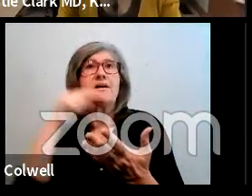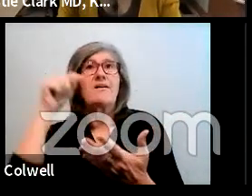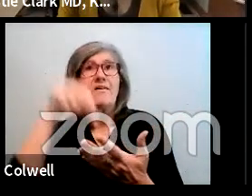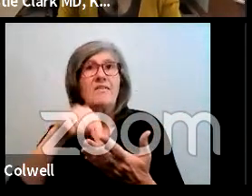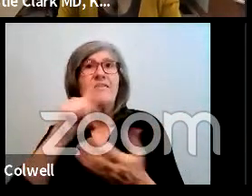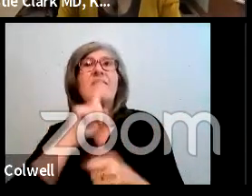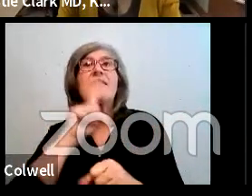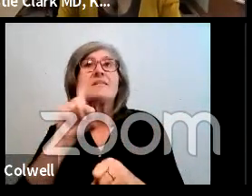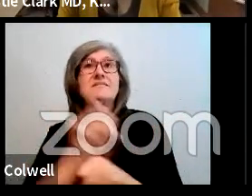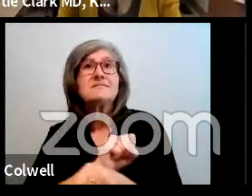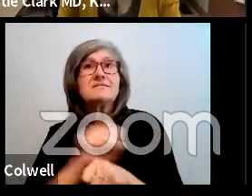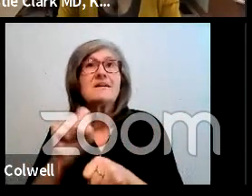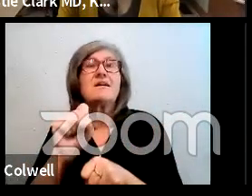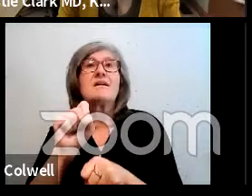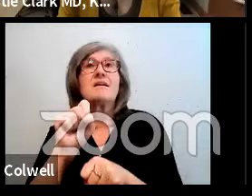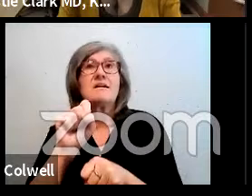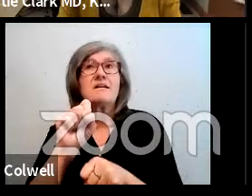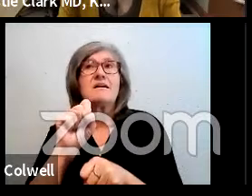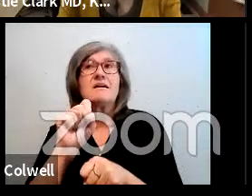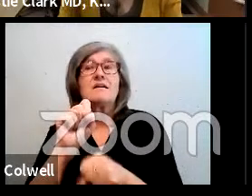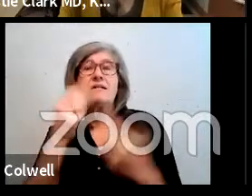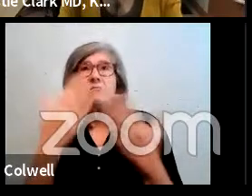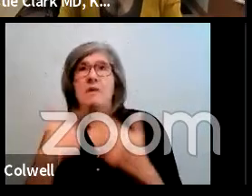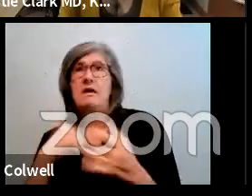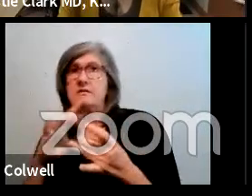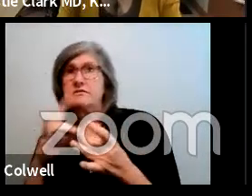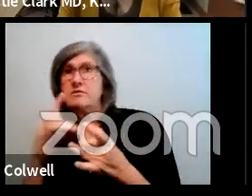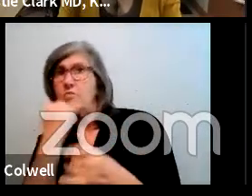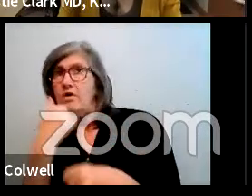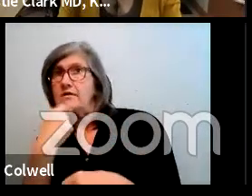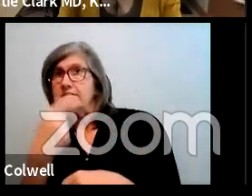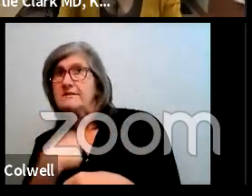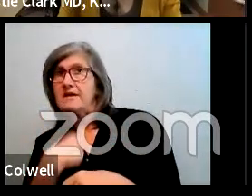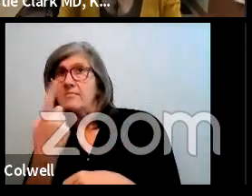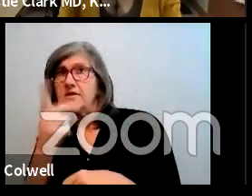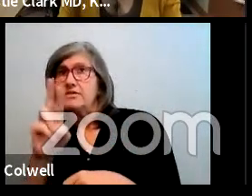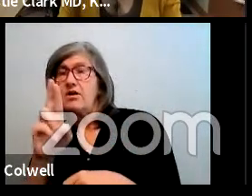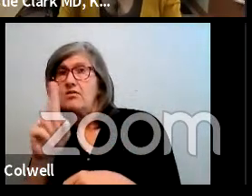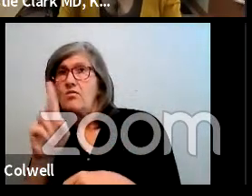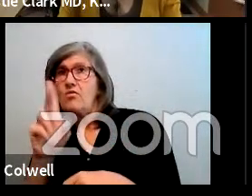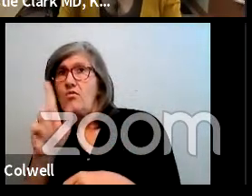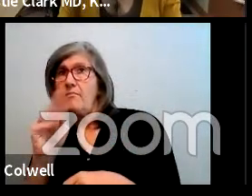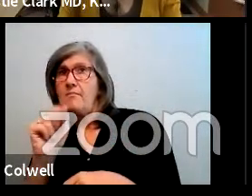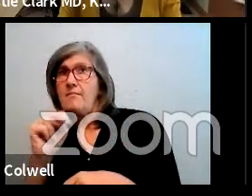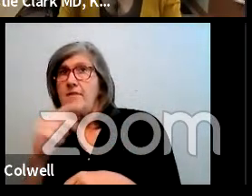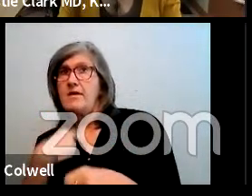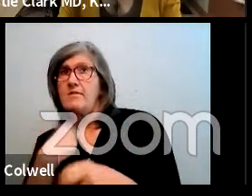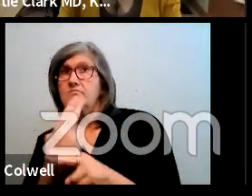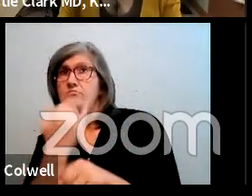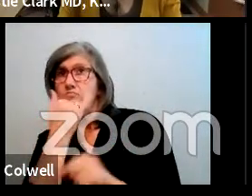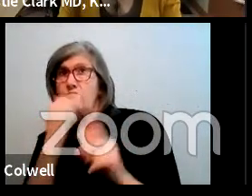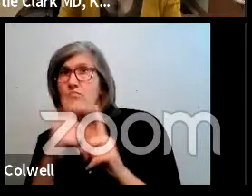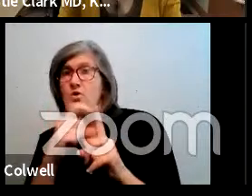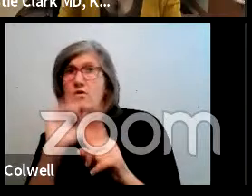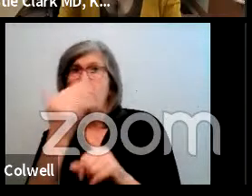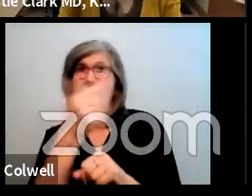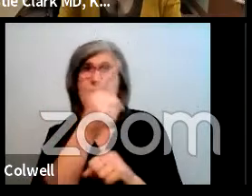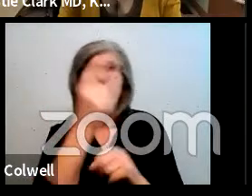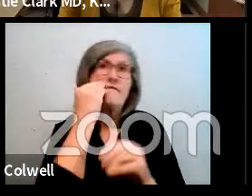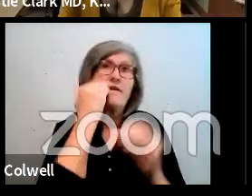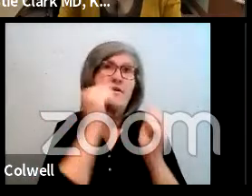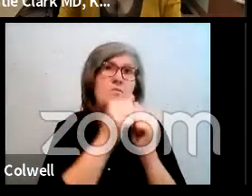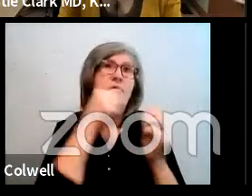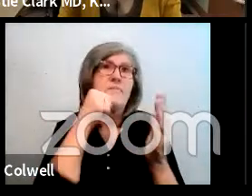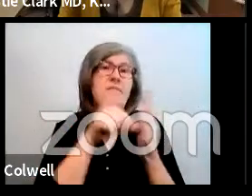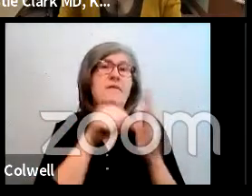lack of and correct me if I'm wrong, and Dr. Kuhlman, it looks like you're very familiar with the